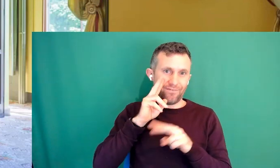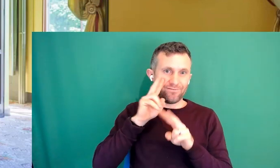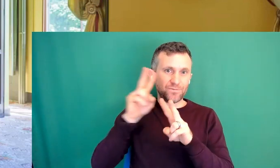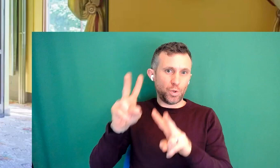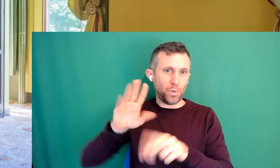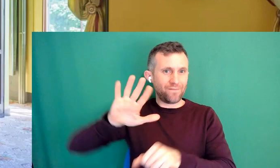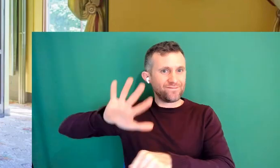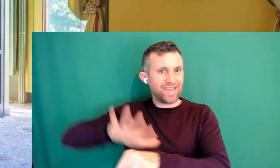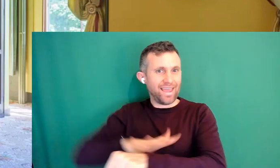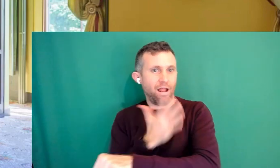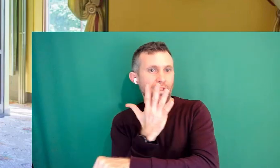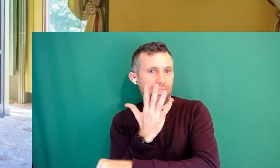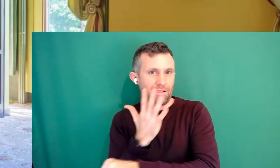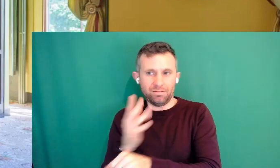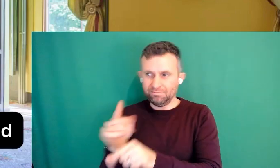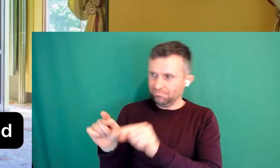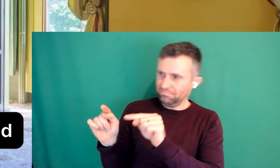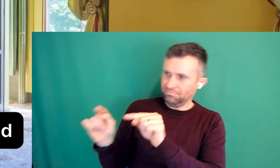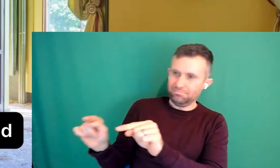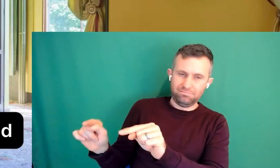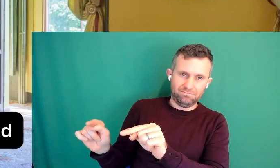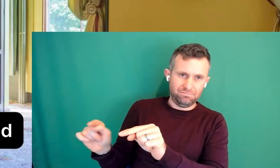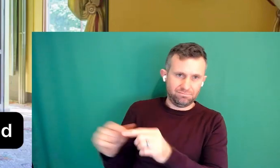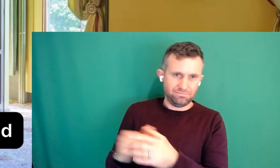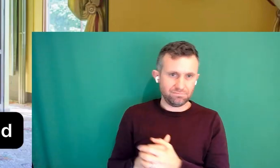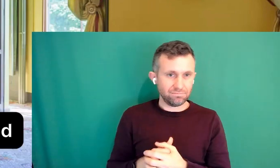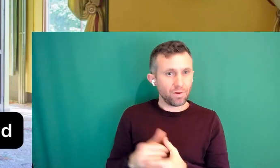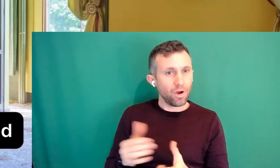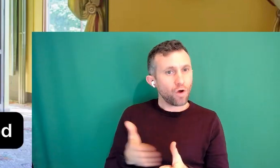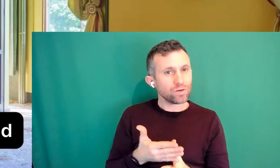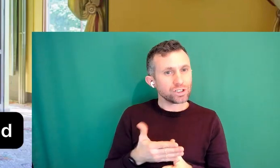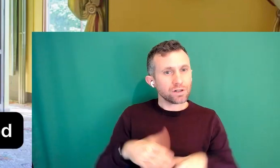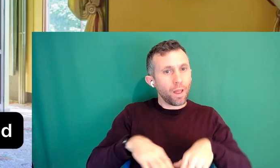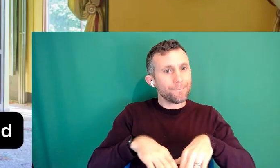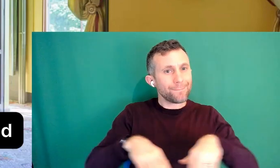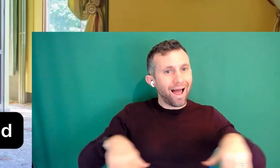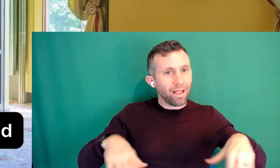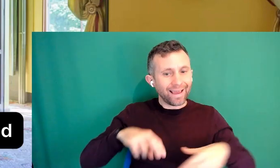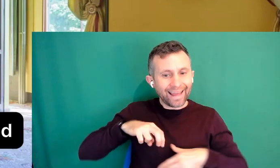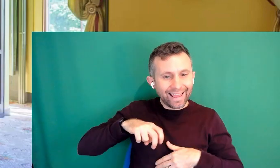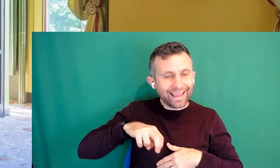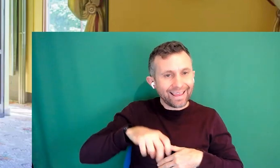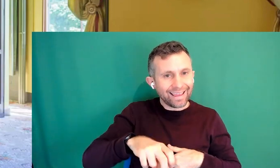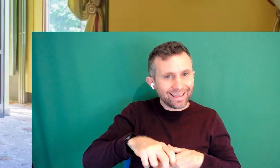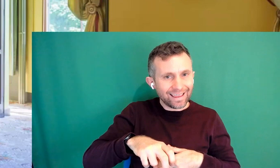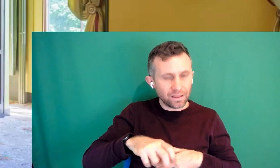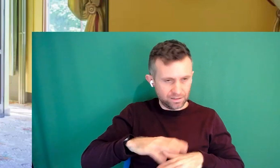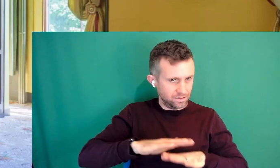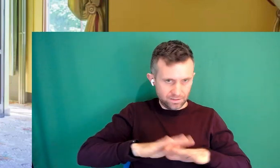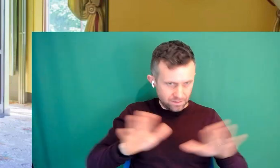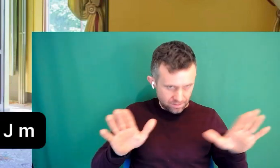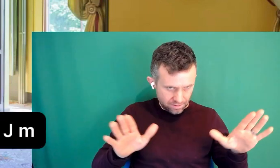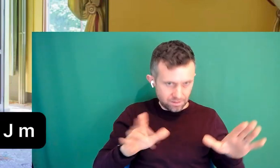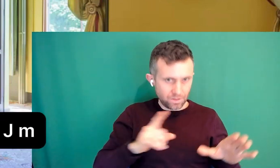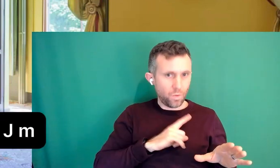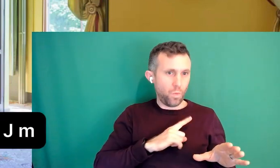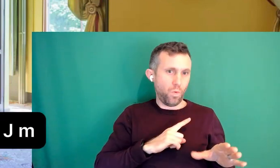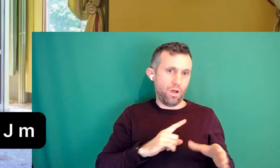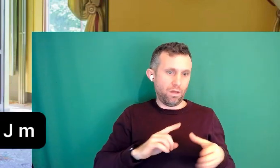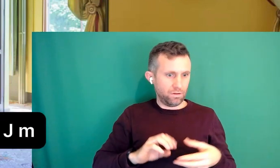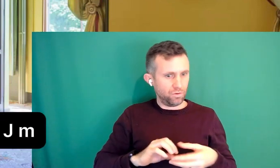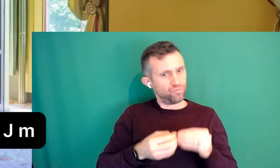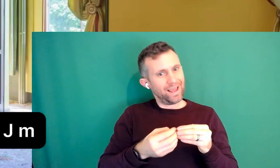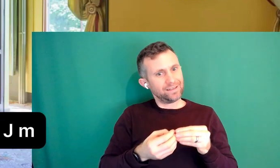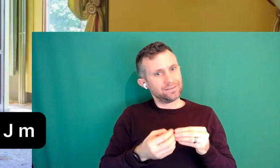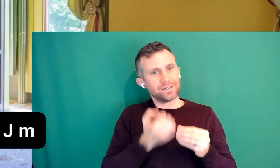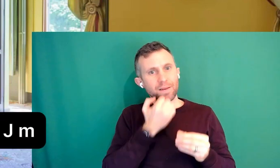by a family friend and presented to Soane as a gift on his knighthood. The friend who rediscovered